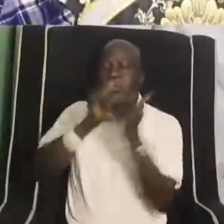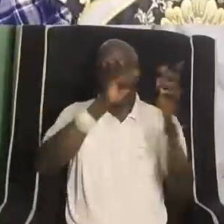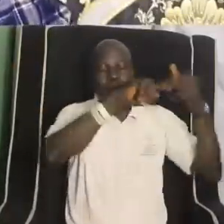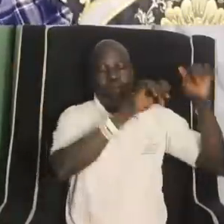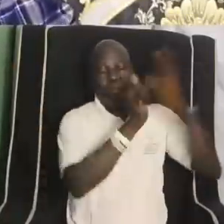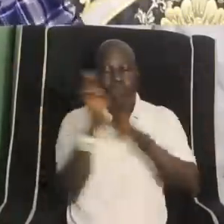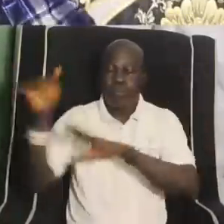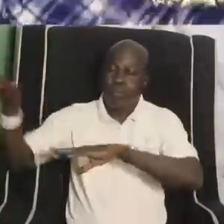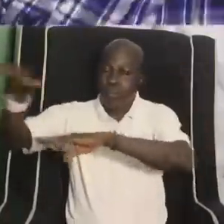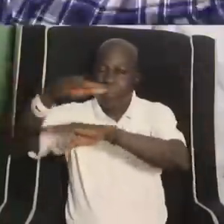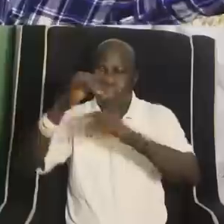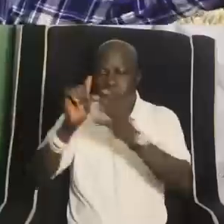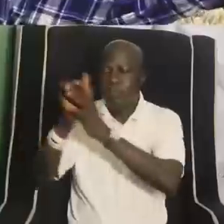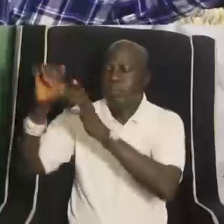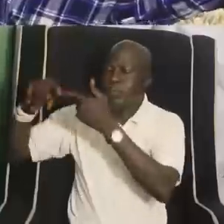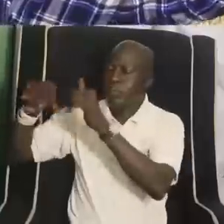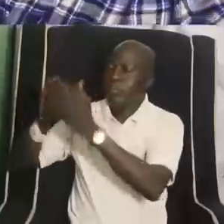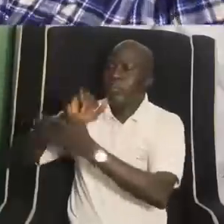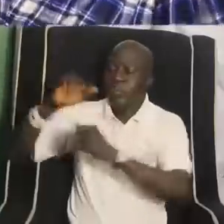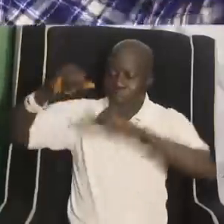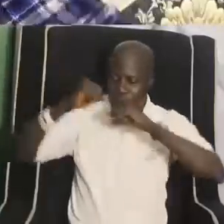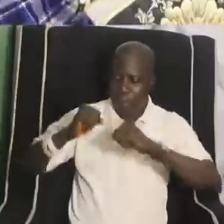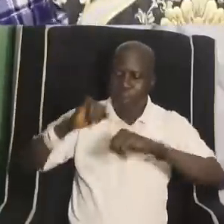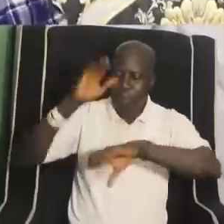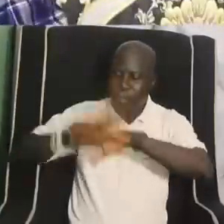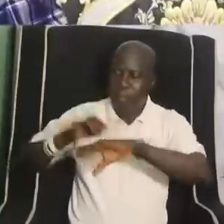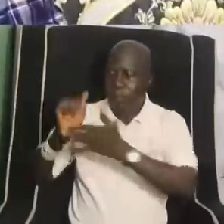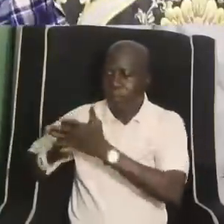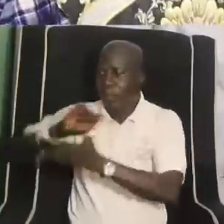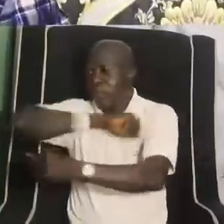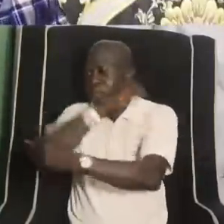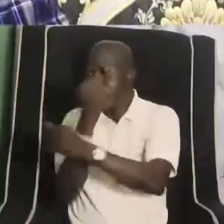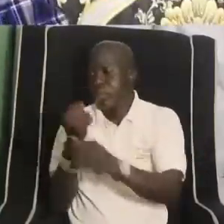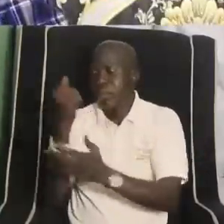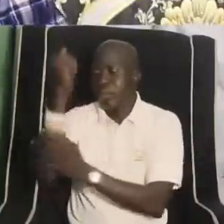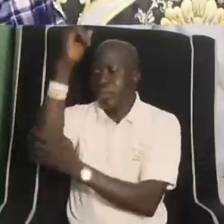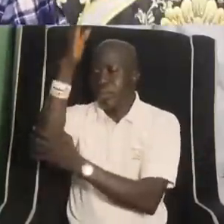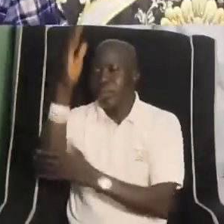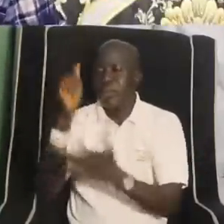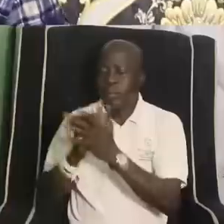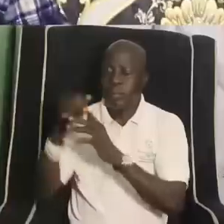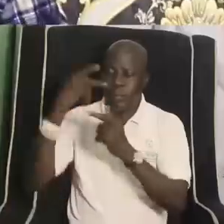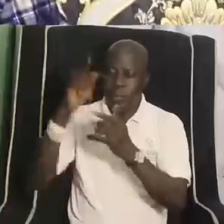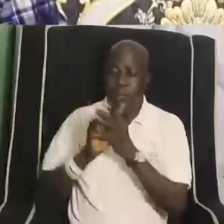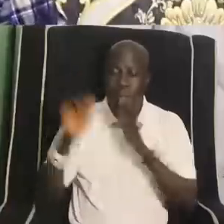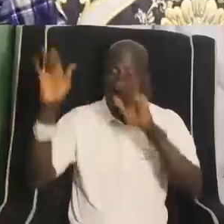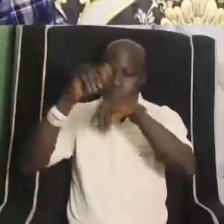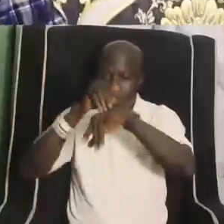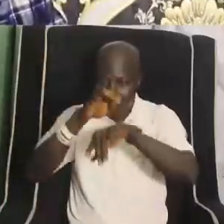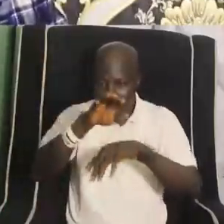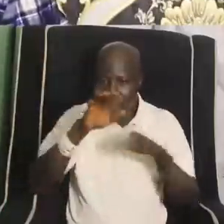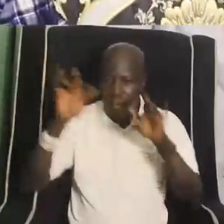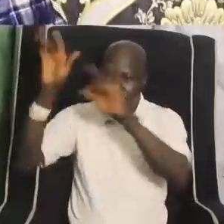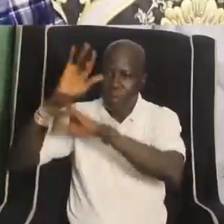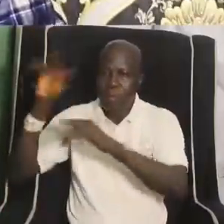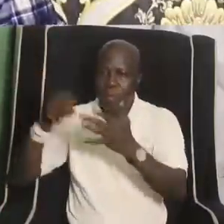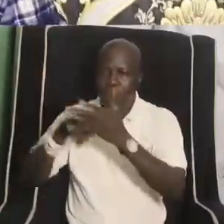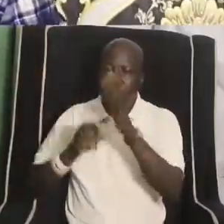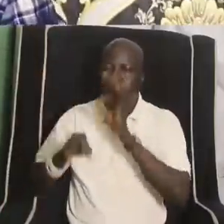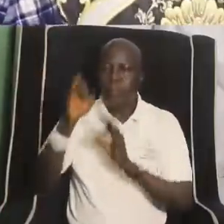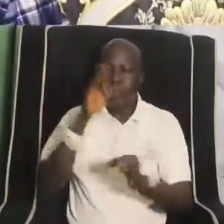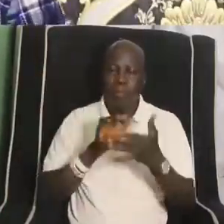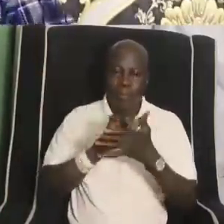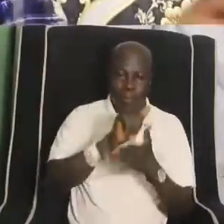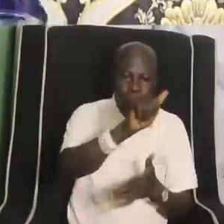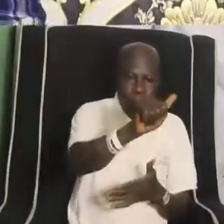helpless. I call unto mighty hand. You send mercy to this service. If you believe. I prophesy in Jesus' name.